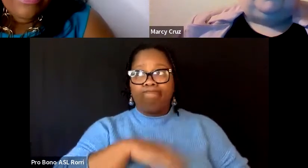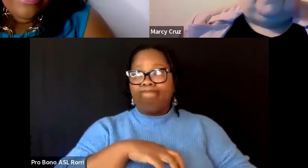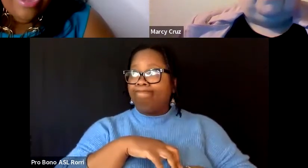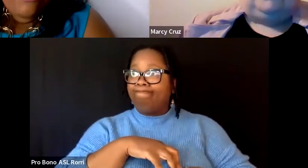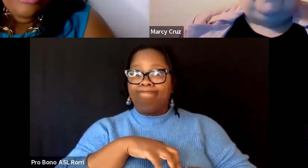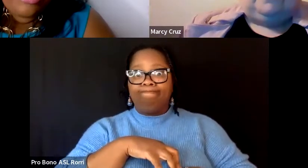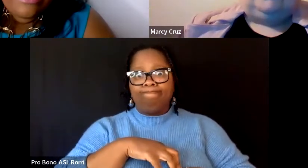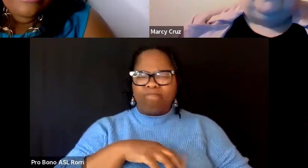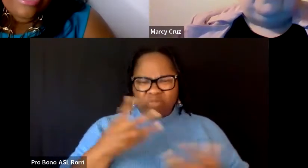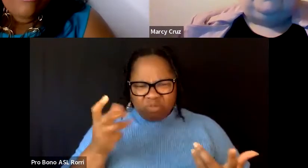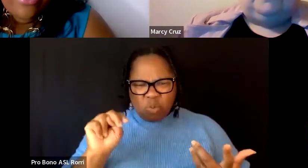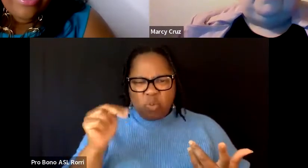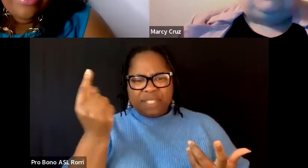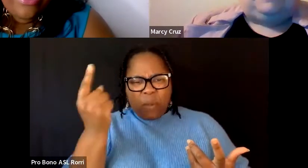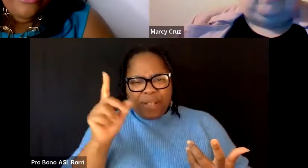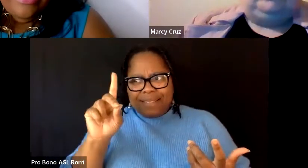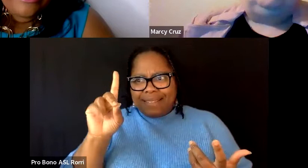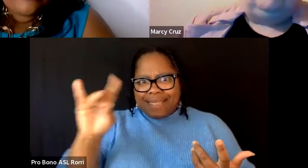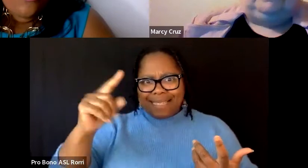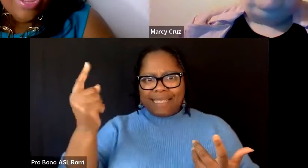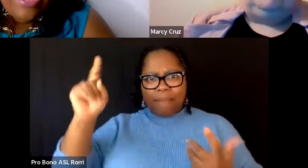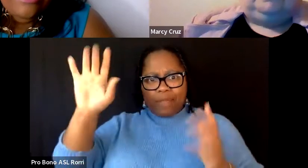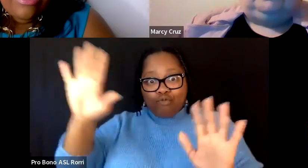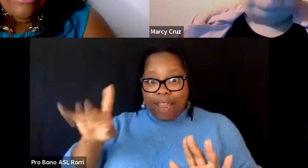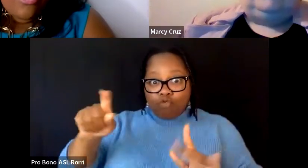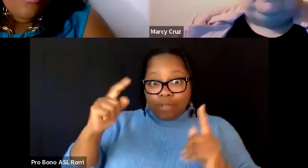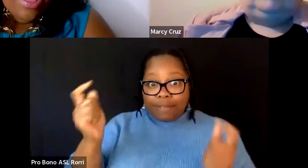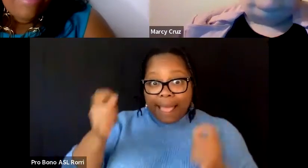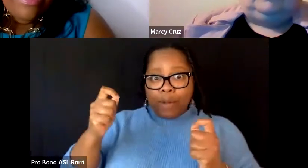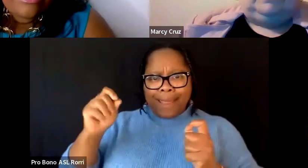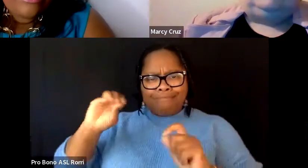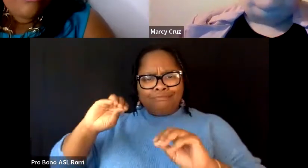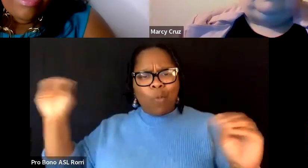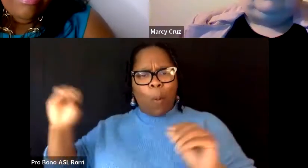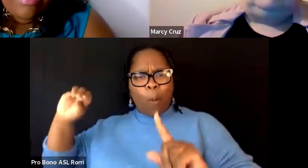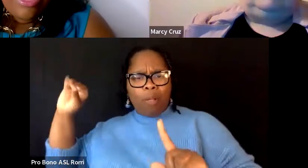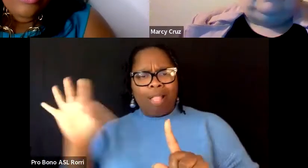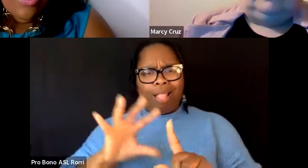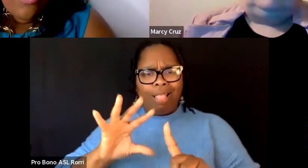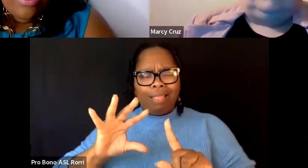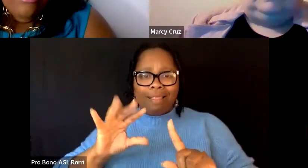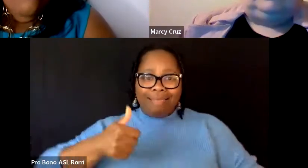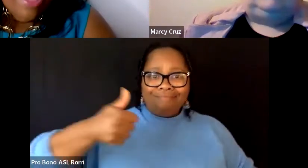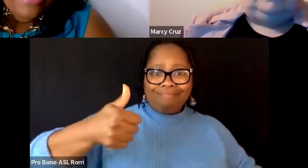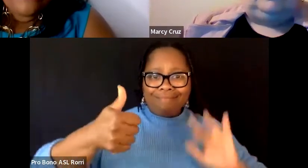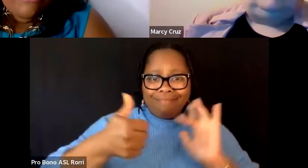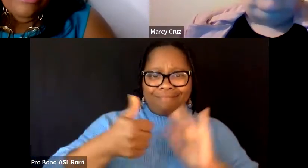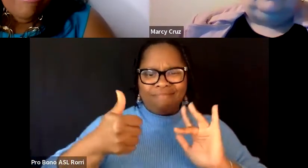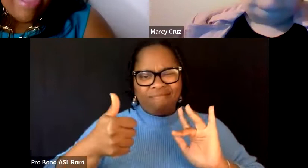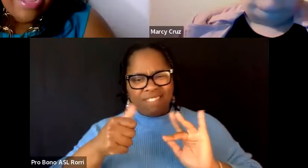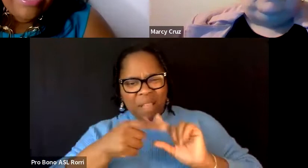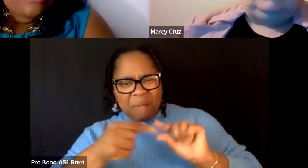do something that we should be celebrating, it gets no likes, no comments, no nothing. So